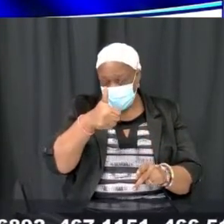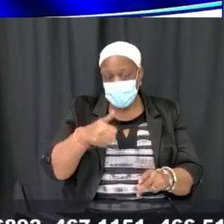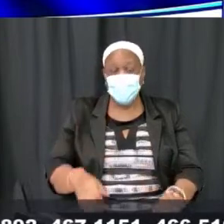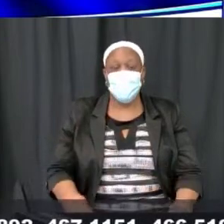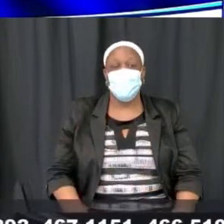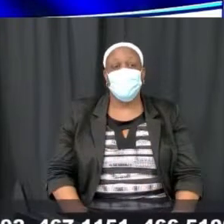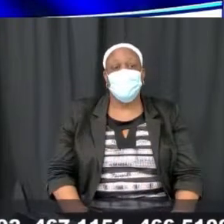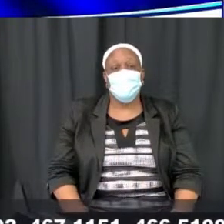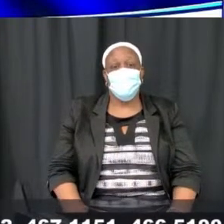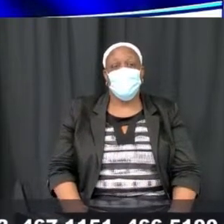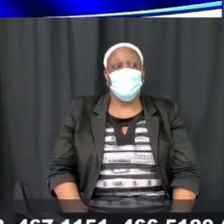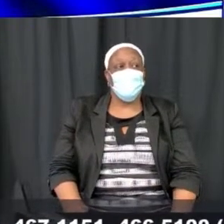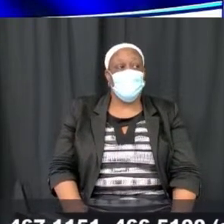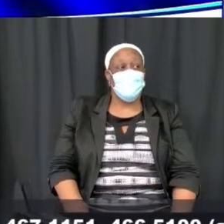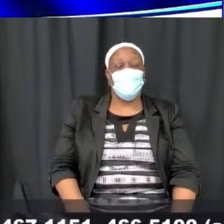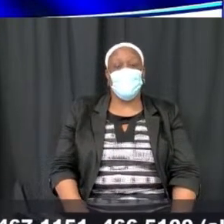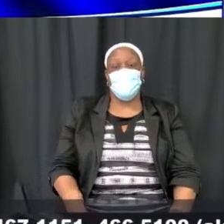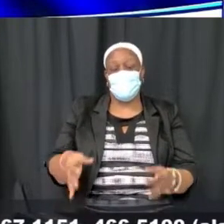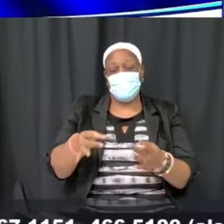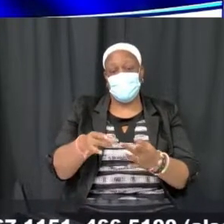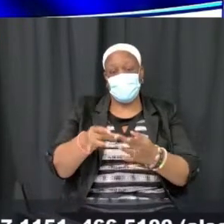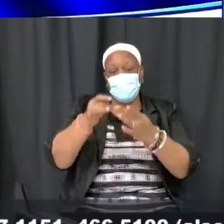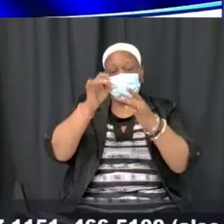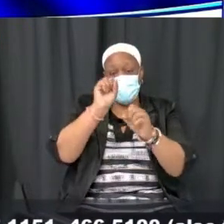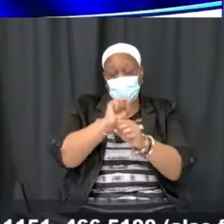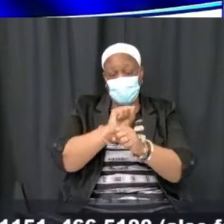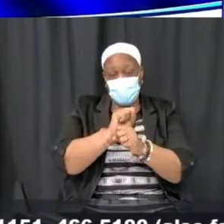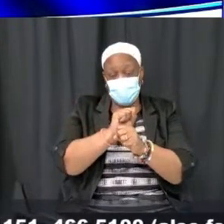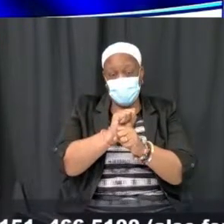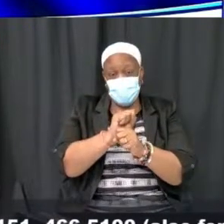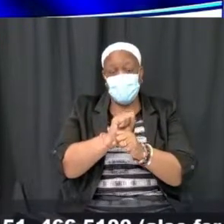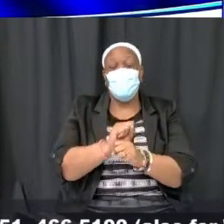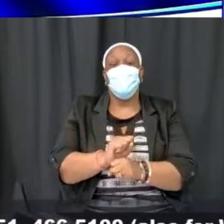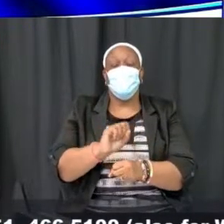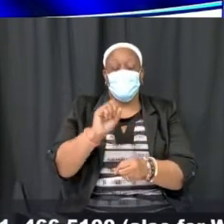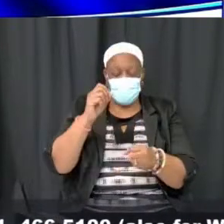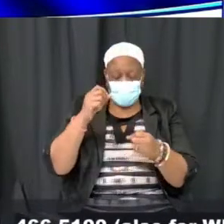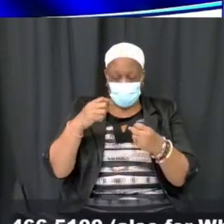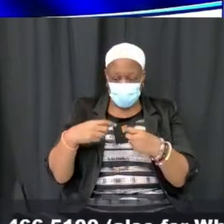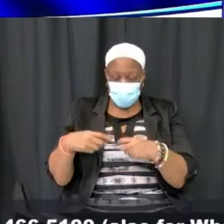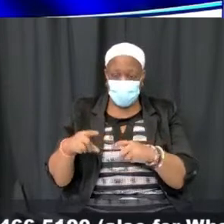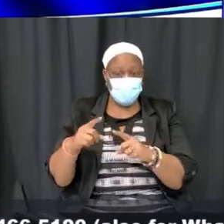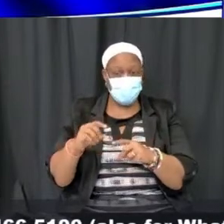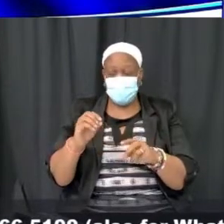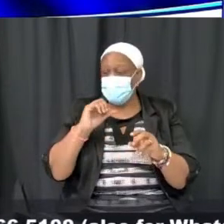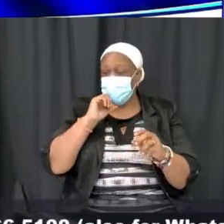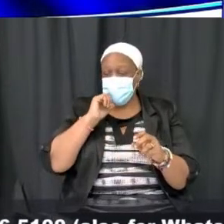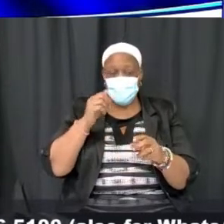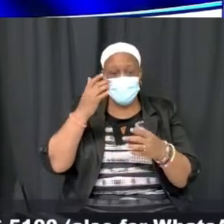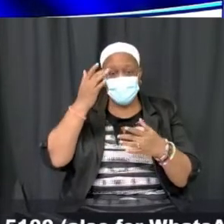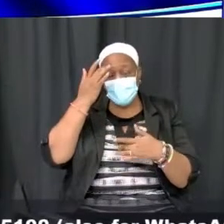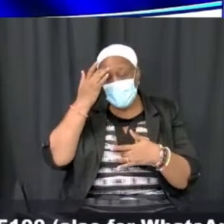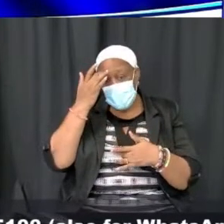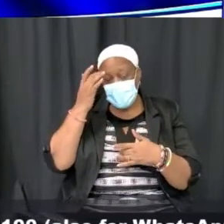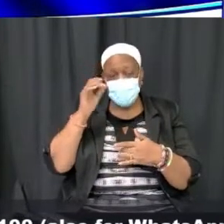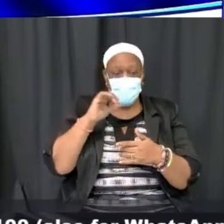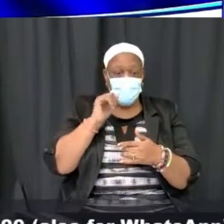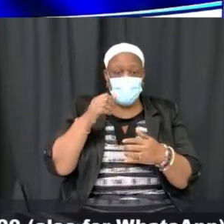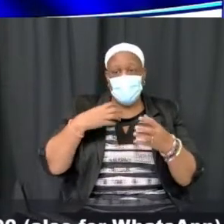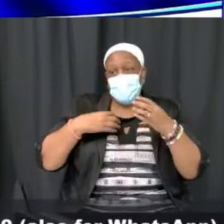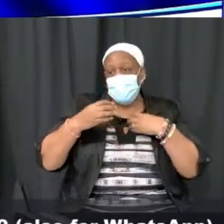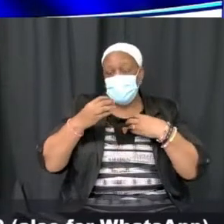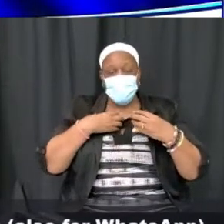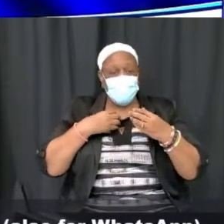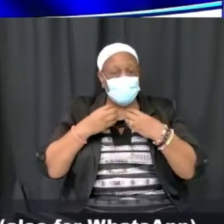came out on a daily basis to perform their duties. You didn't see no much sick out, you didn't see no much